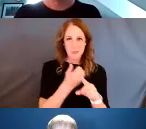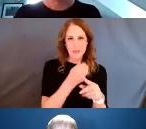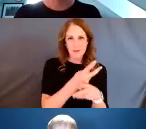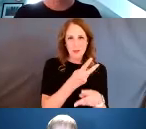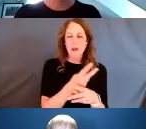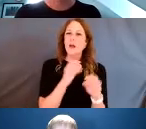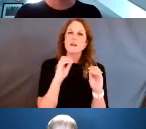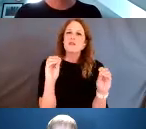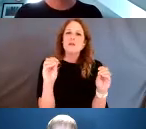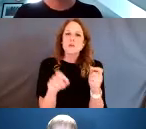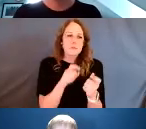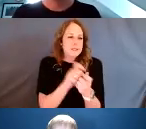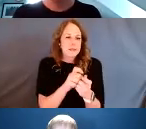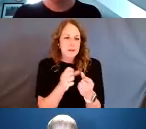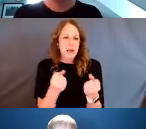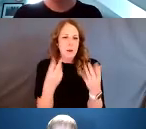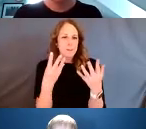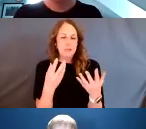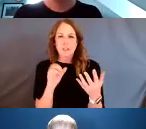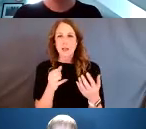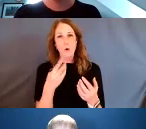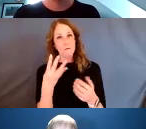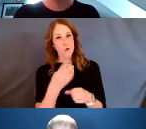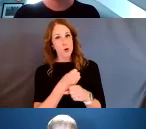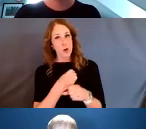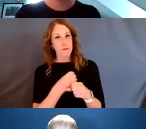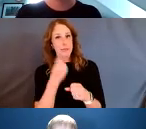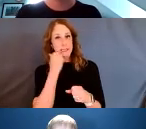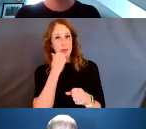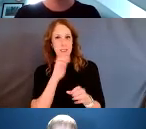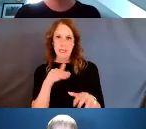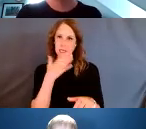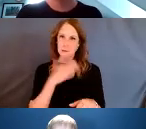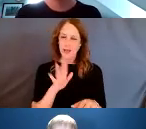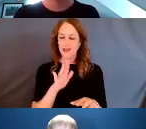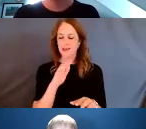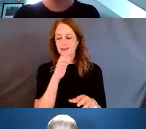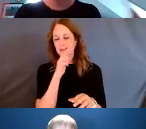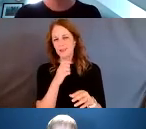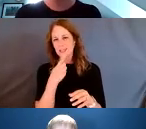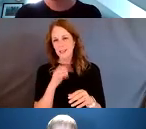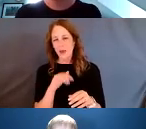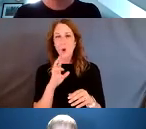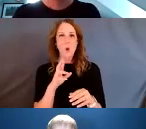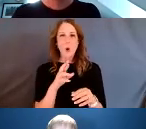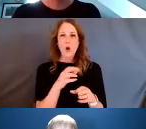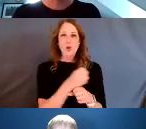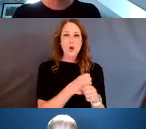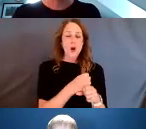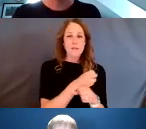we are providing. We're not saying, 4 cups of coffee a day is bad news, or you shouldn't have coffee and Coke. I don't